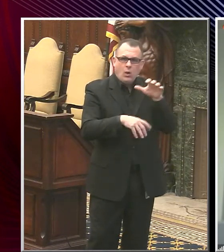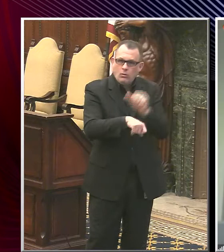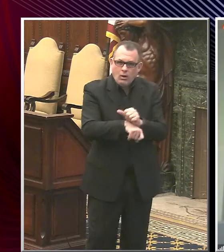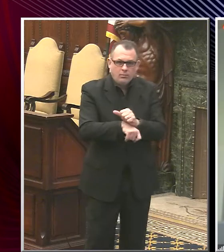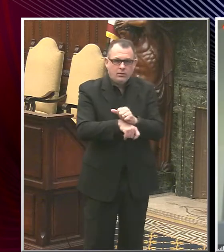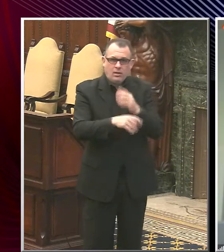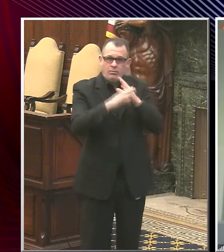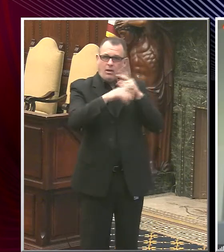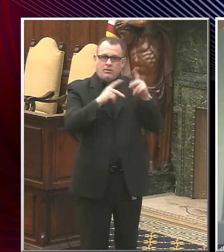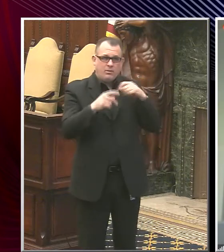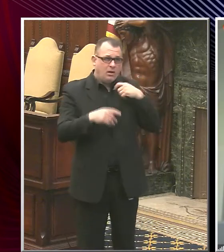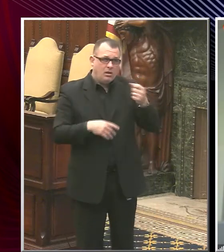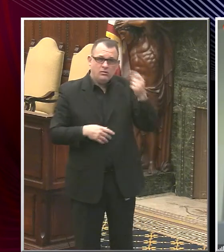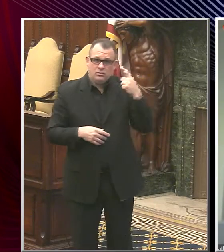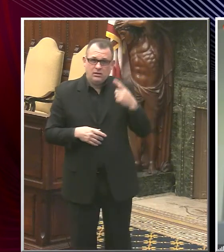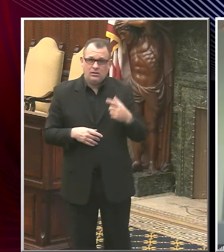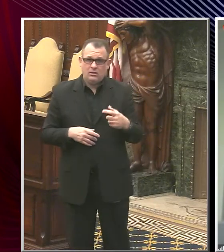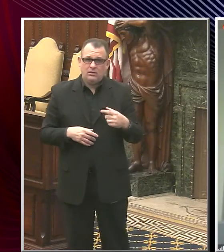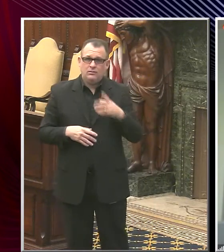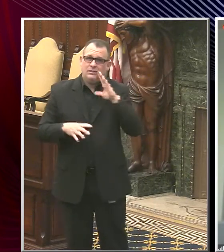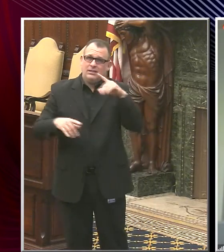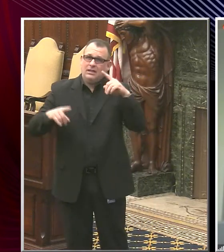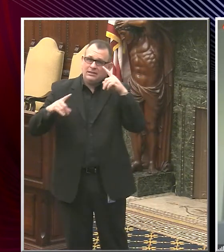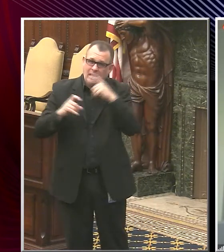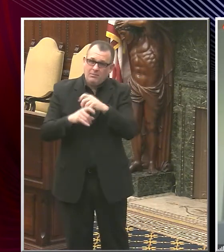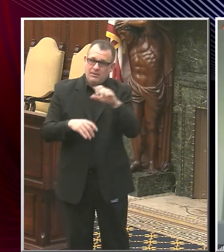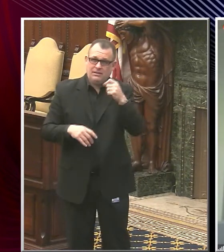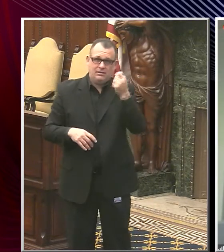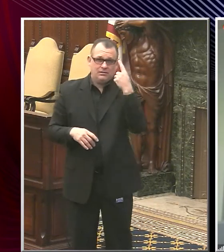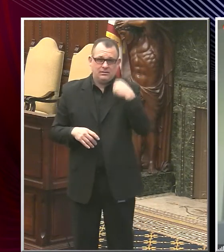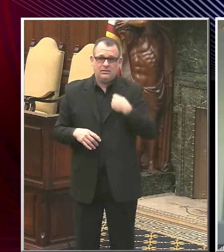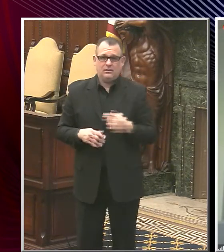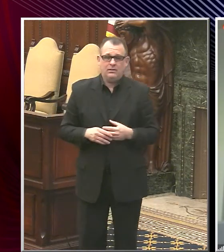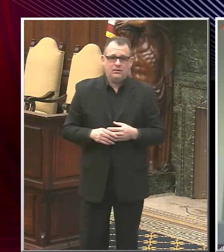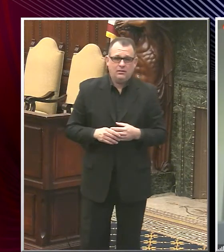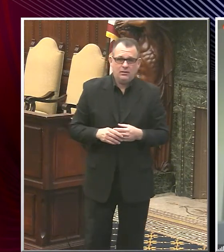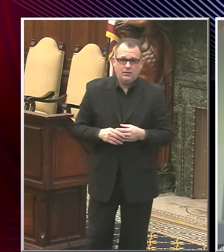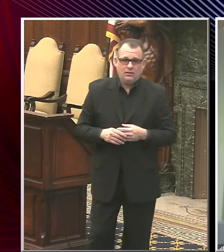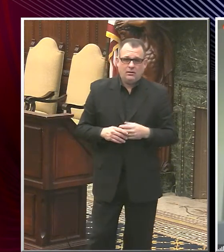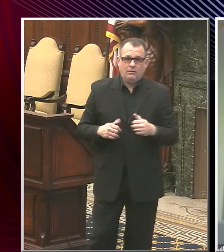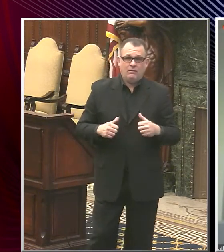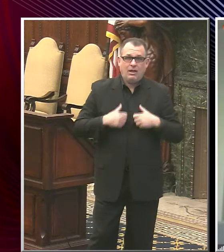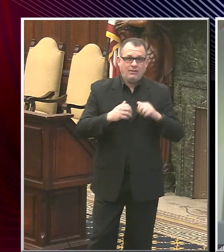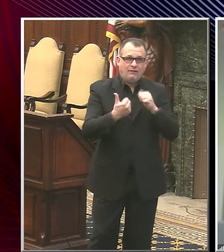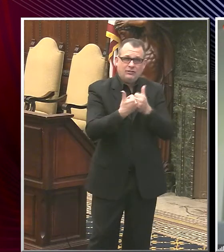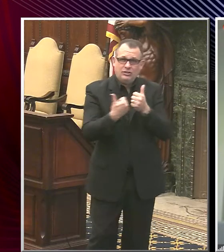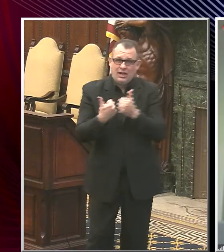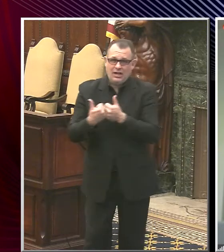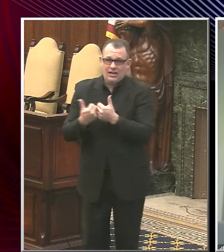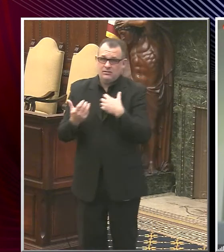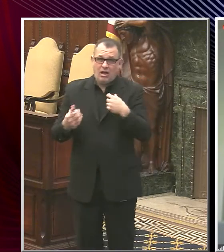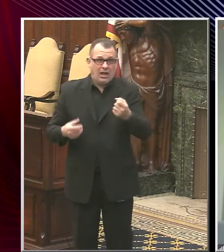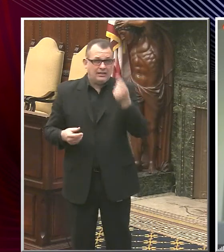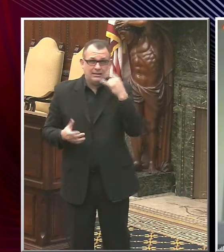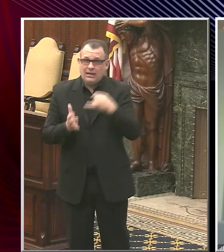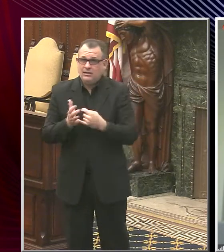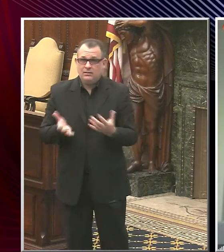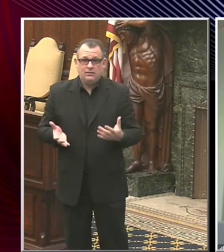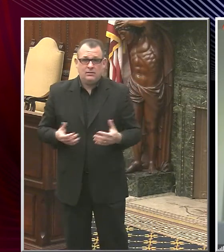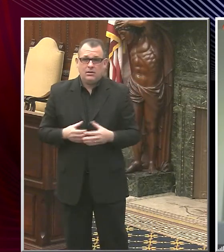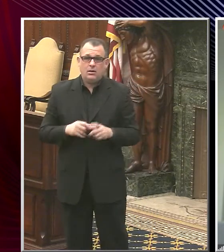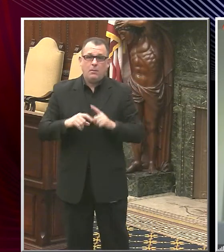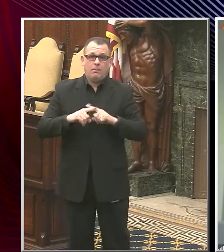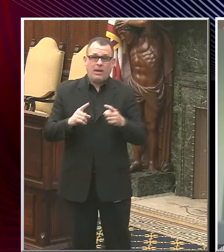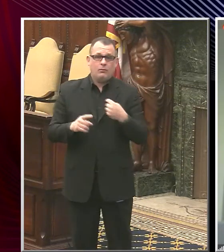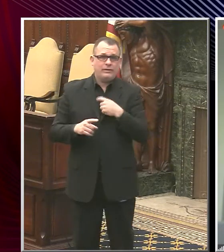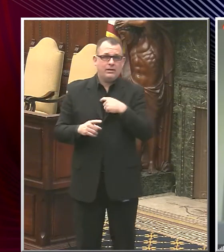people. It's complicated to schedule an appointment, and if your life has many challenges to it, you may not be able to make an appointment that you scheduled. So we want to